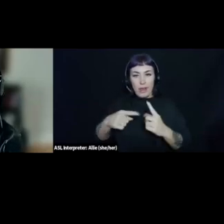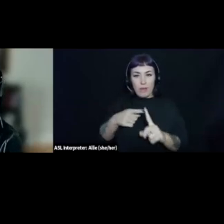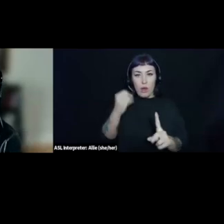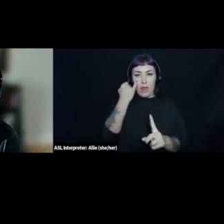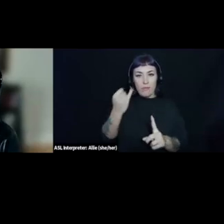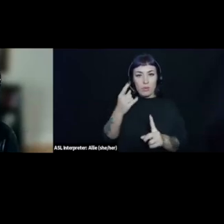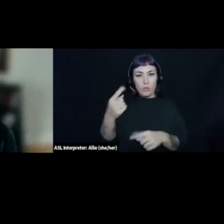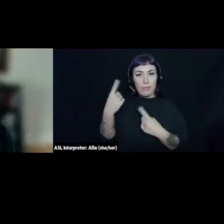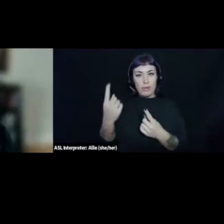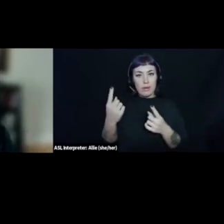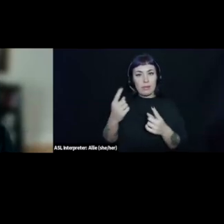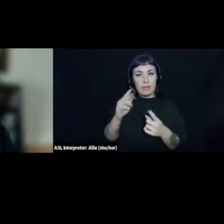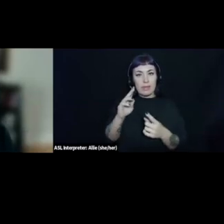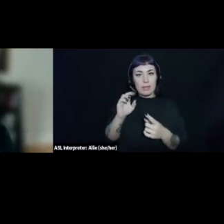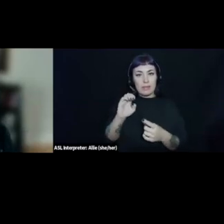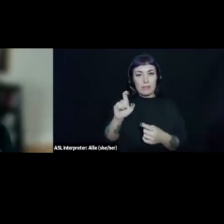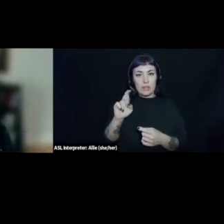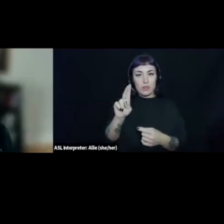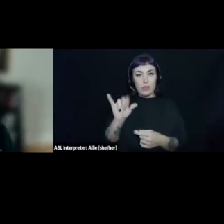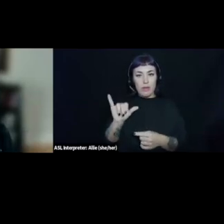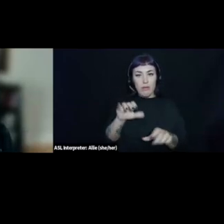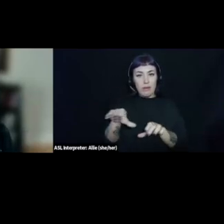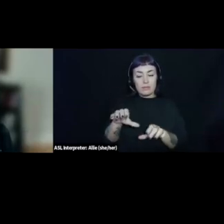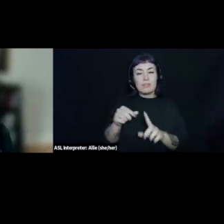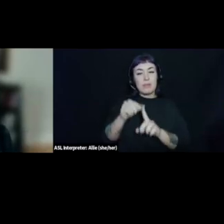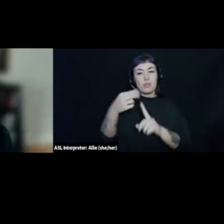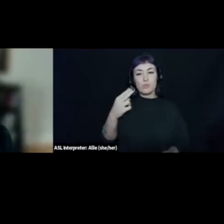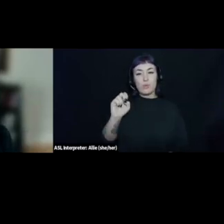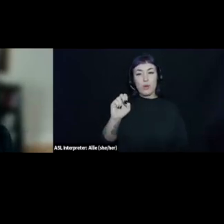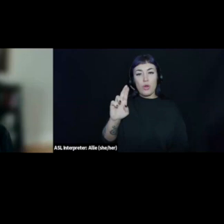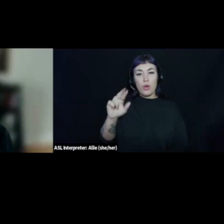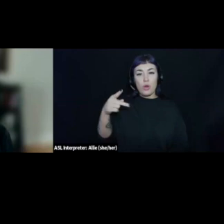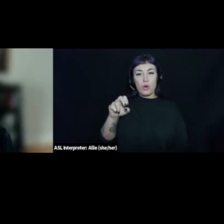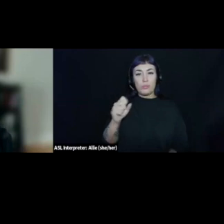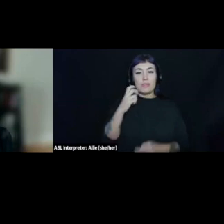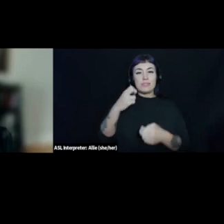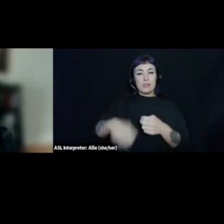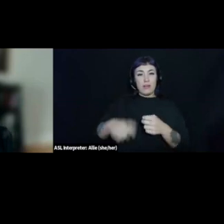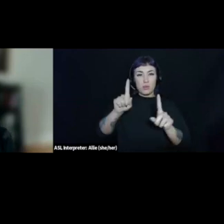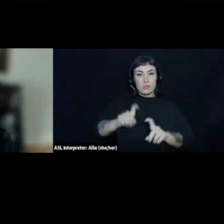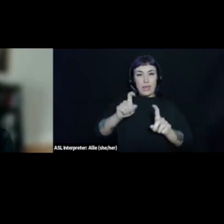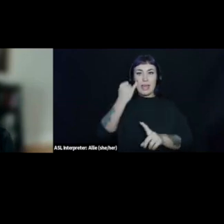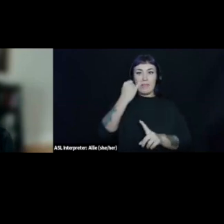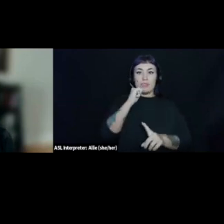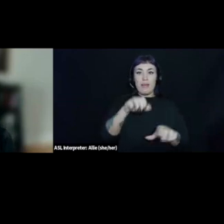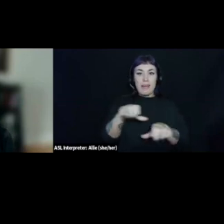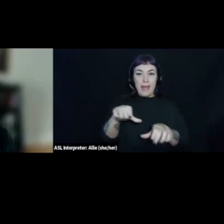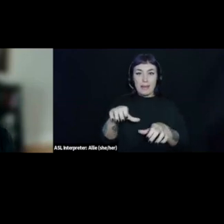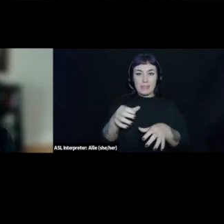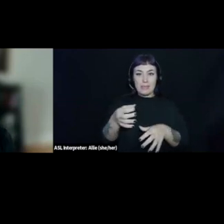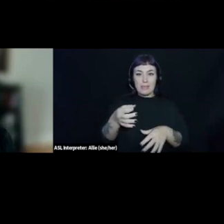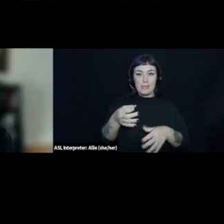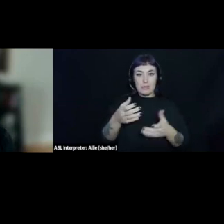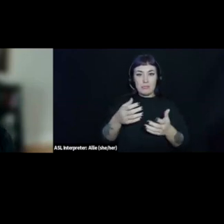sexually active, because especially with herpes, it's hard to test for unless there's an active Right. rash.